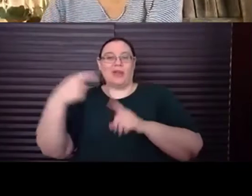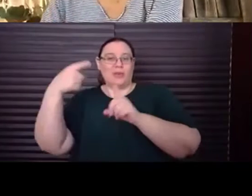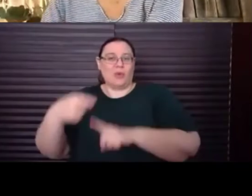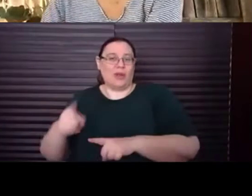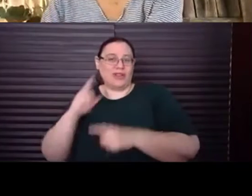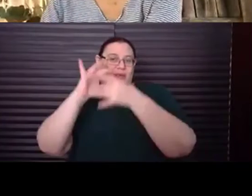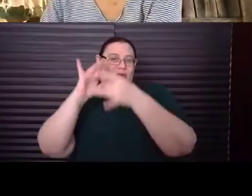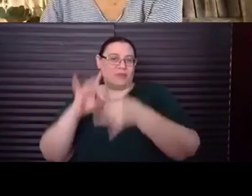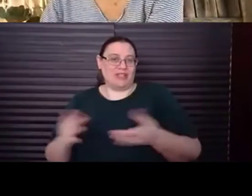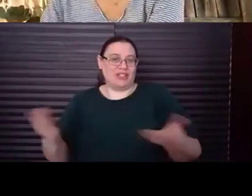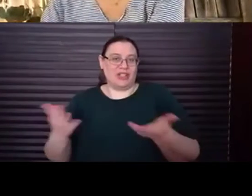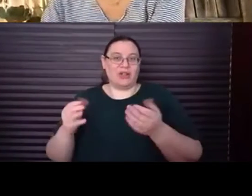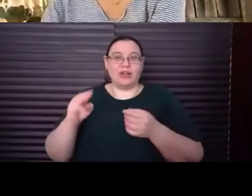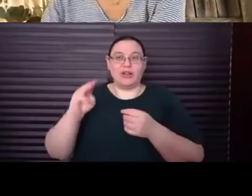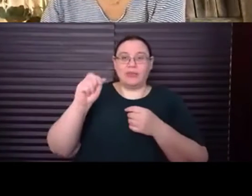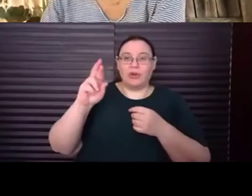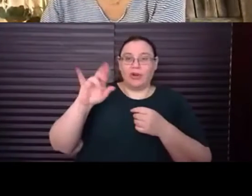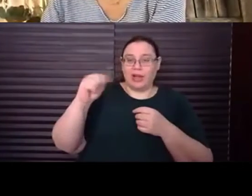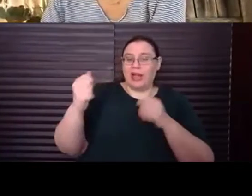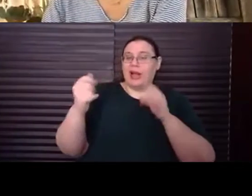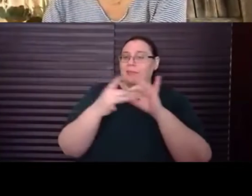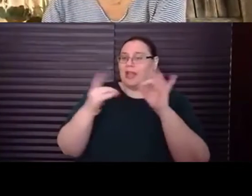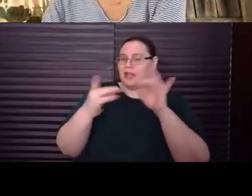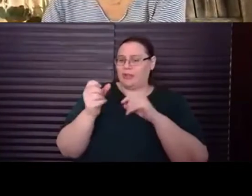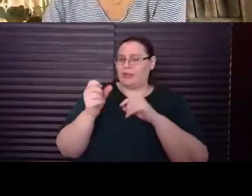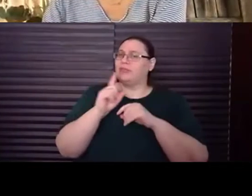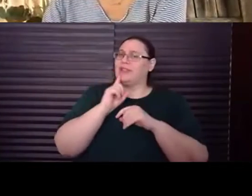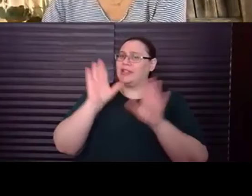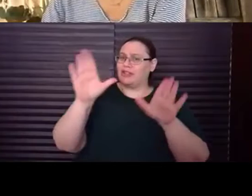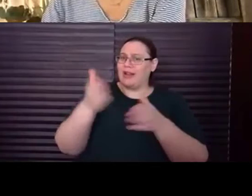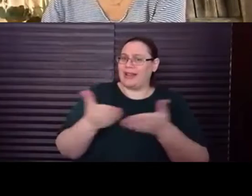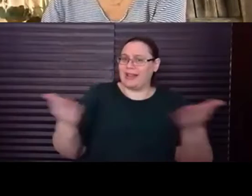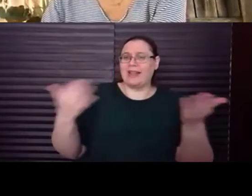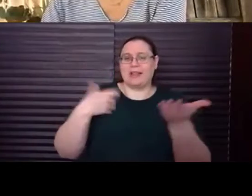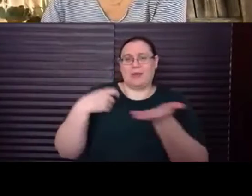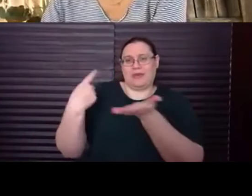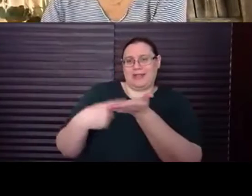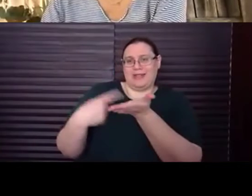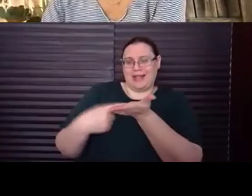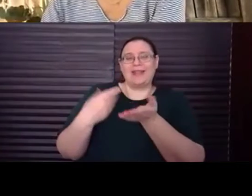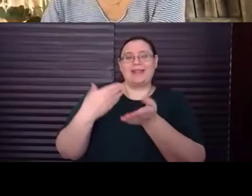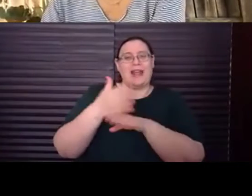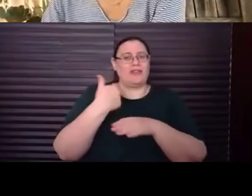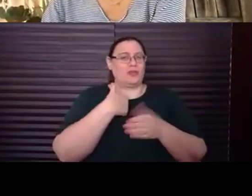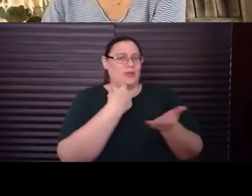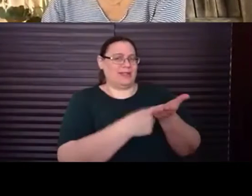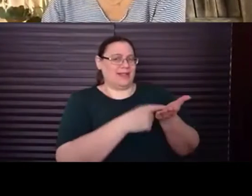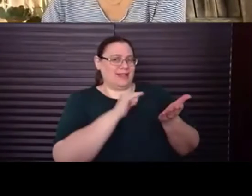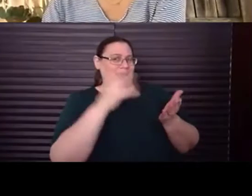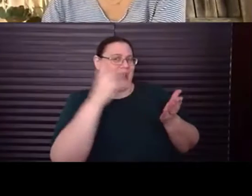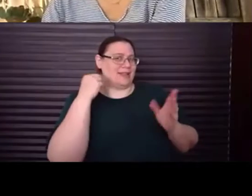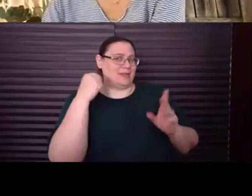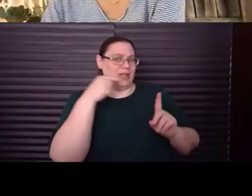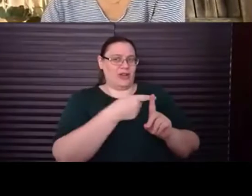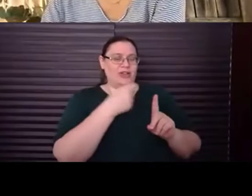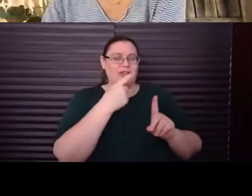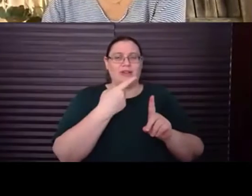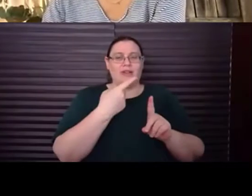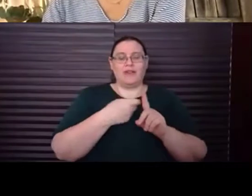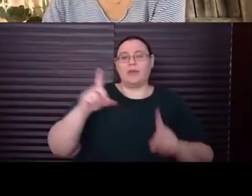brought up here. Marie, you brought up a couple really great things that I want to get to after we talk about this experience from